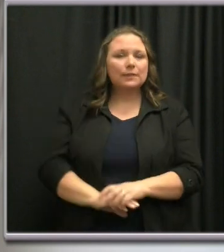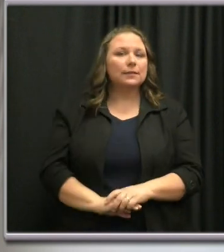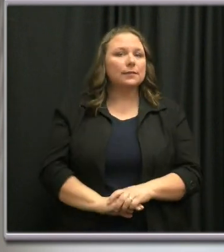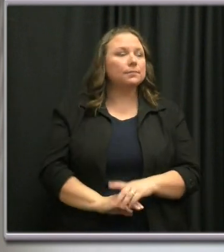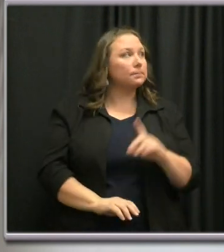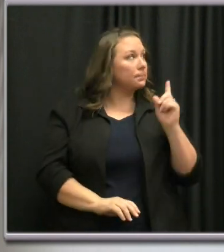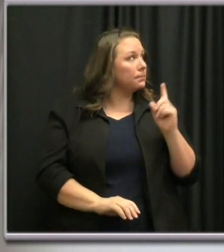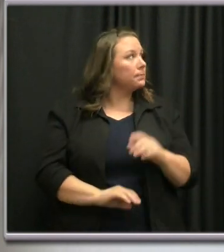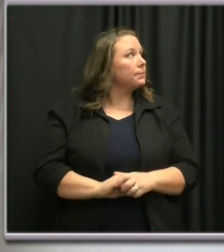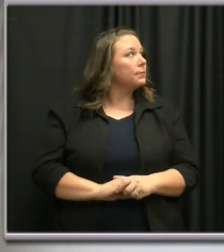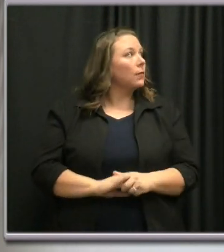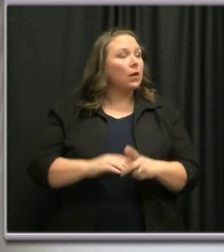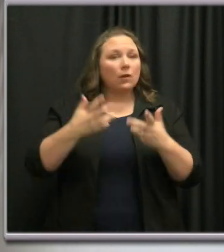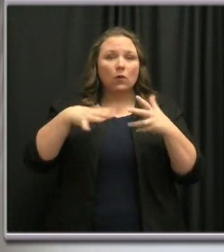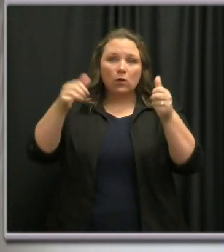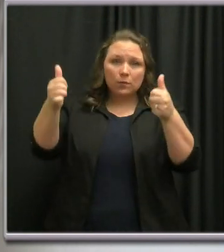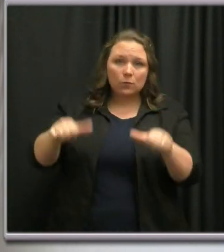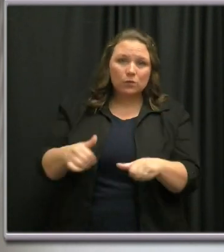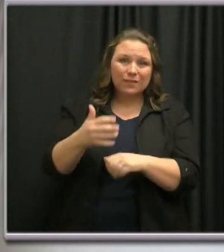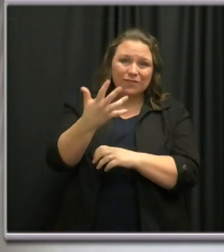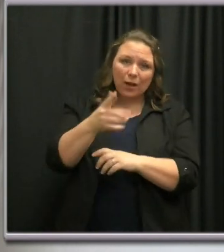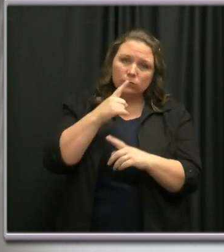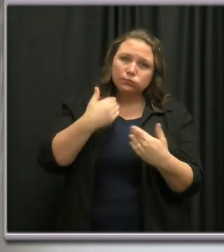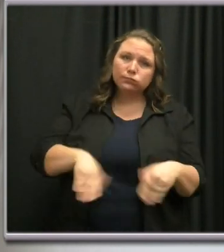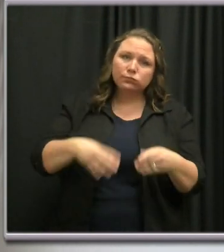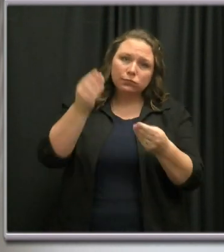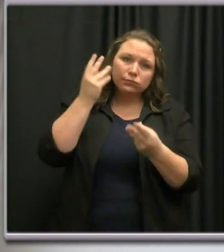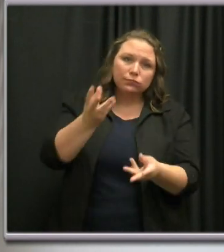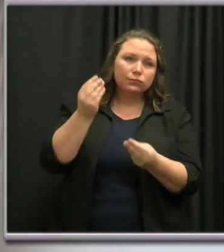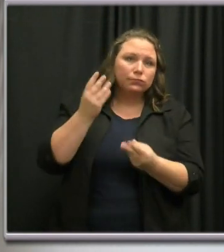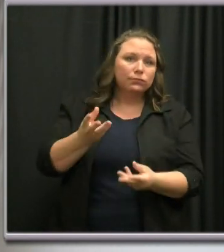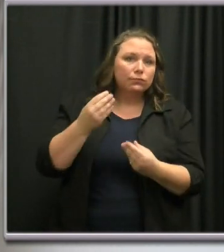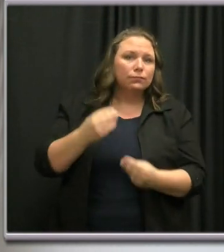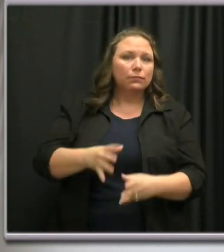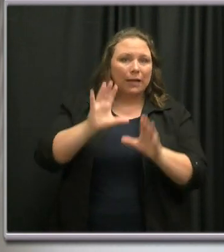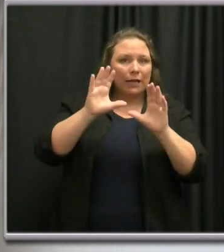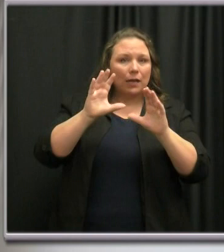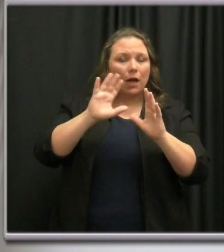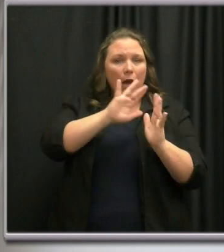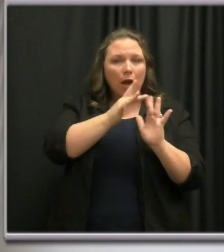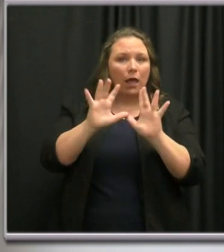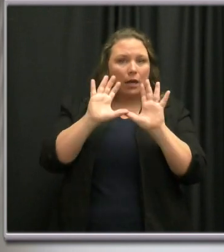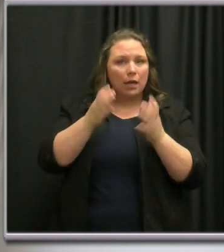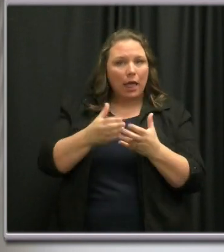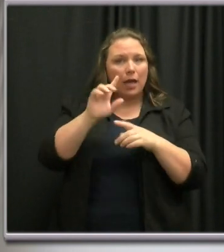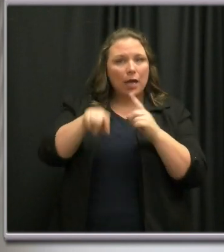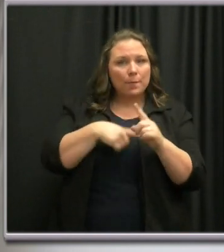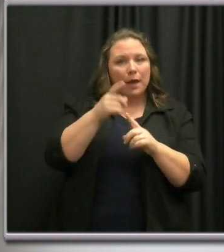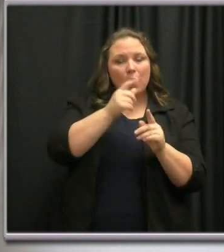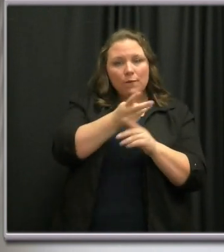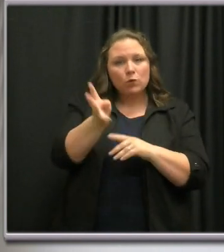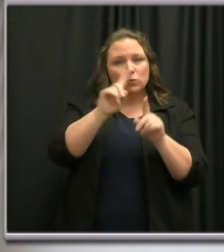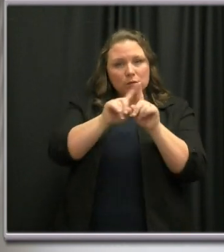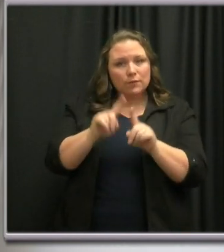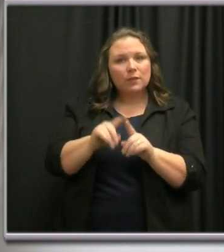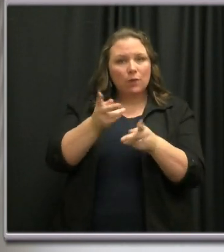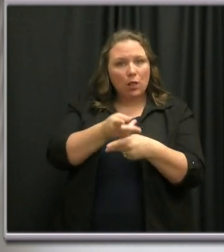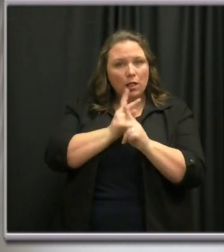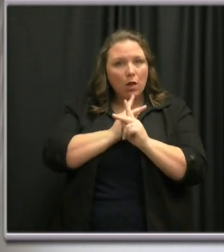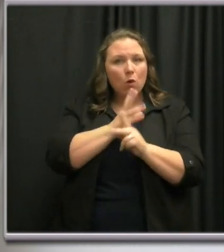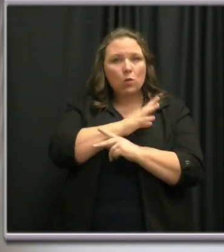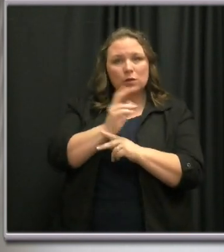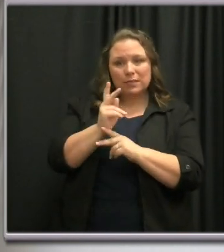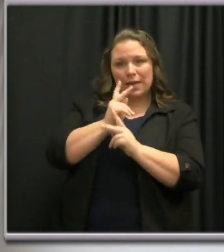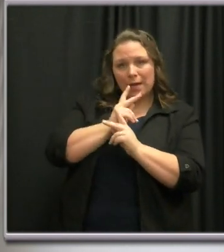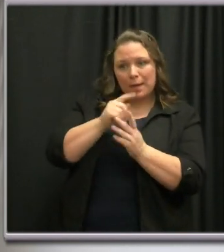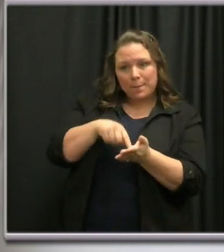nfib.com/coronavirus. We've already posted 5 very informative webinars on these SBA loans and some other things like the paid